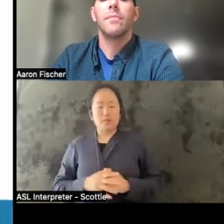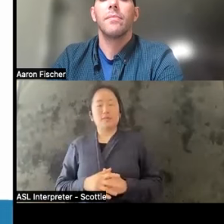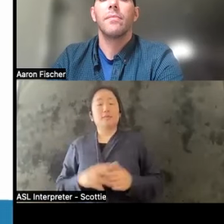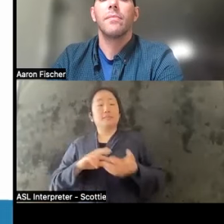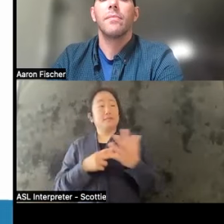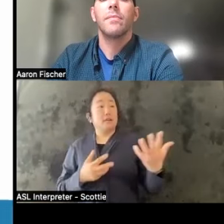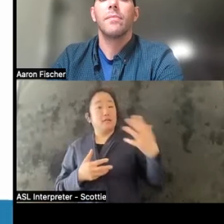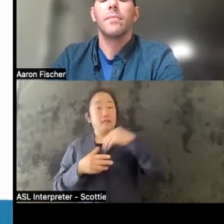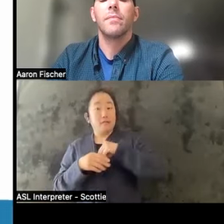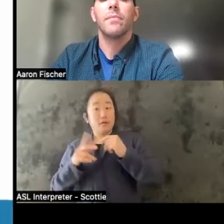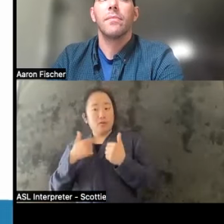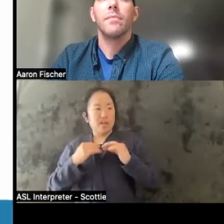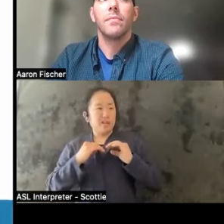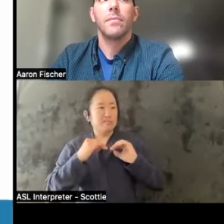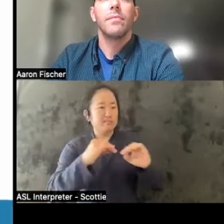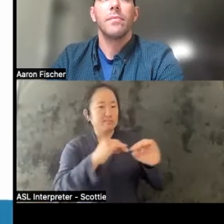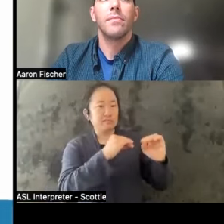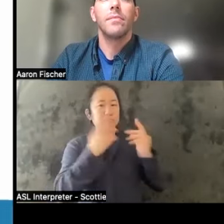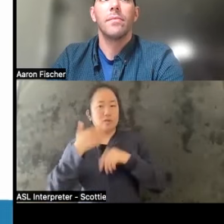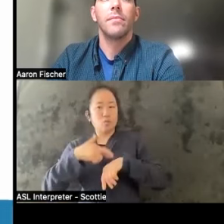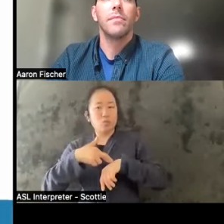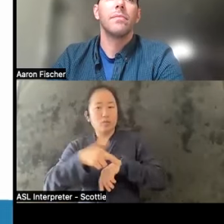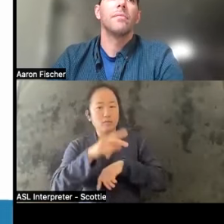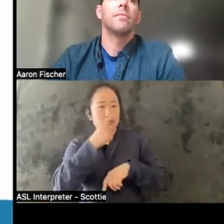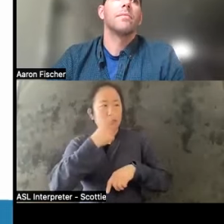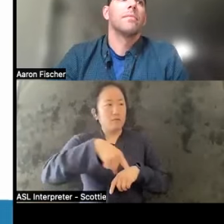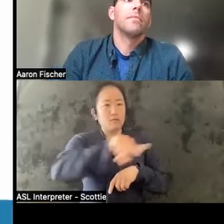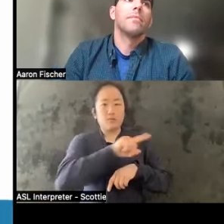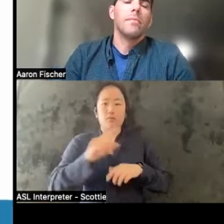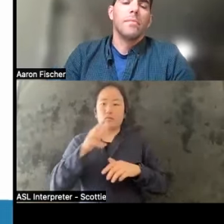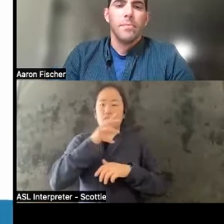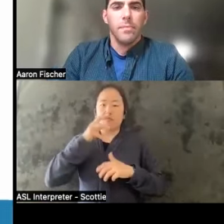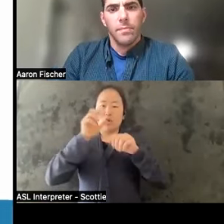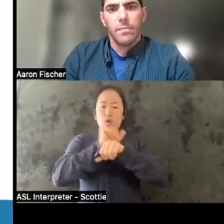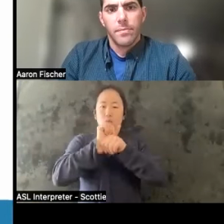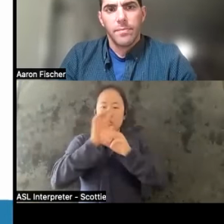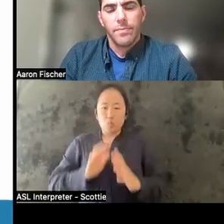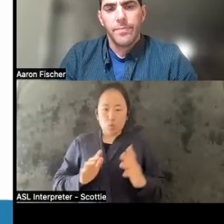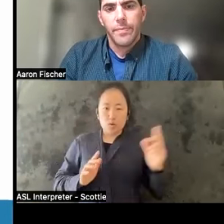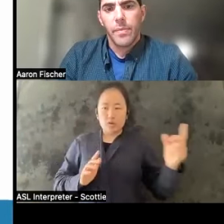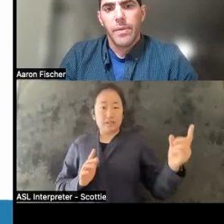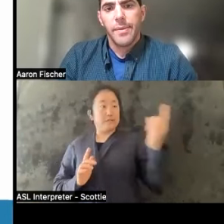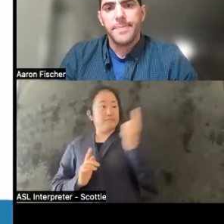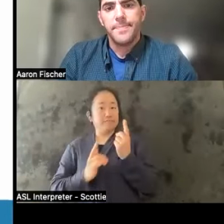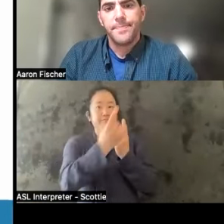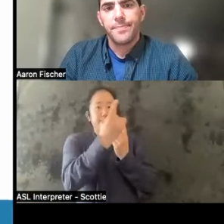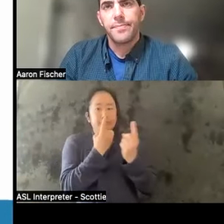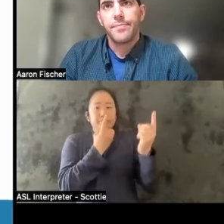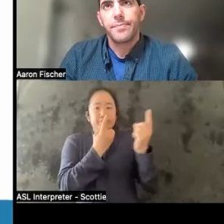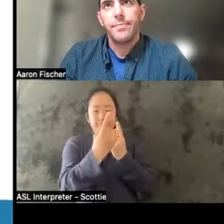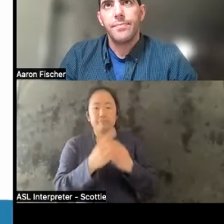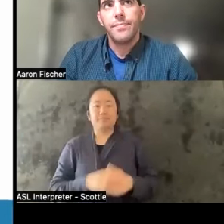and referrals to farm workers so that they are able to get the healthcare they need. And lastly,